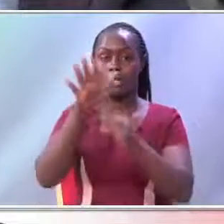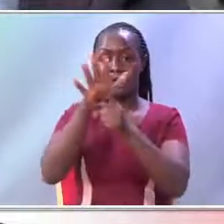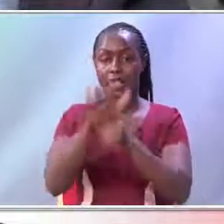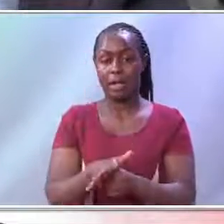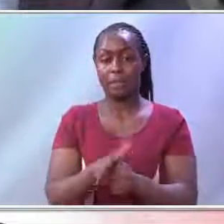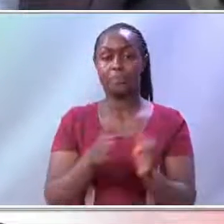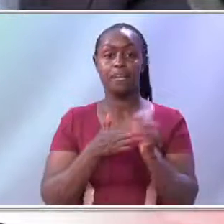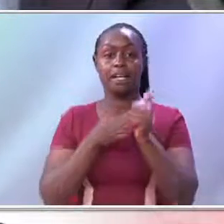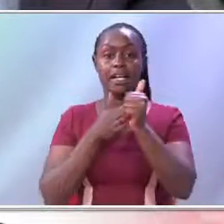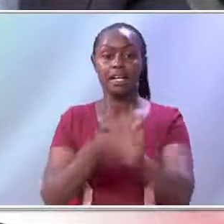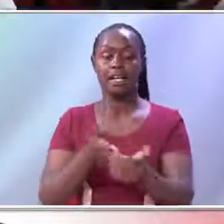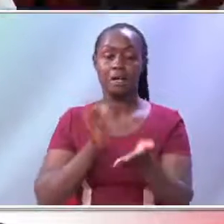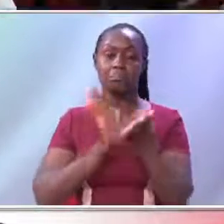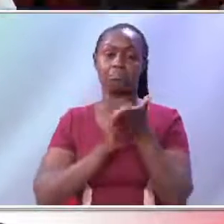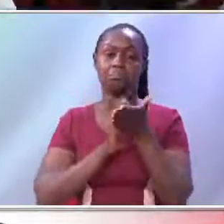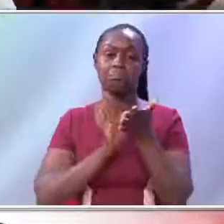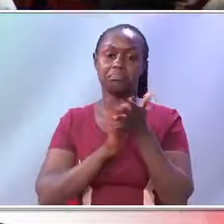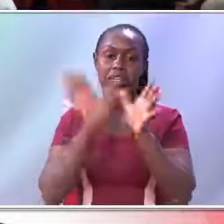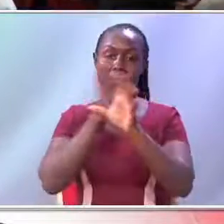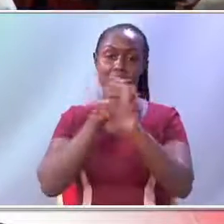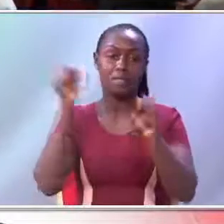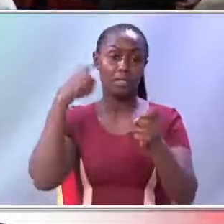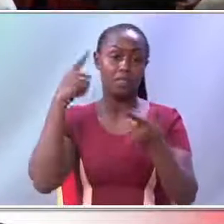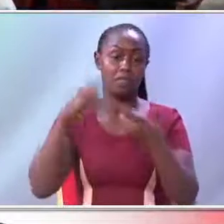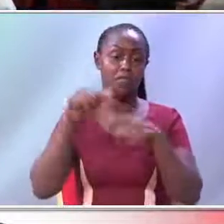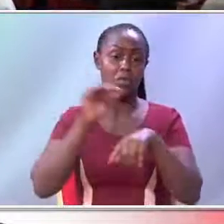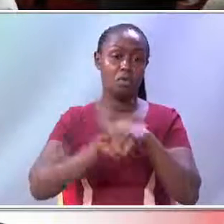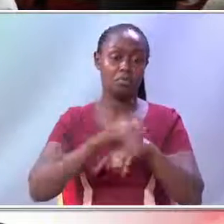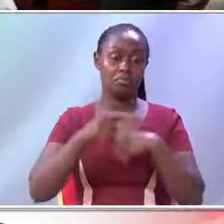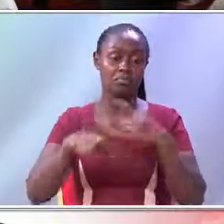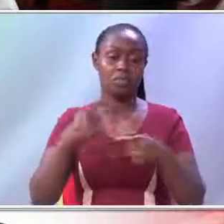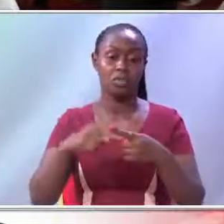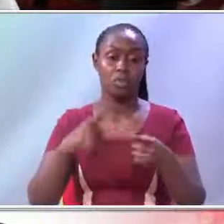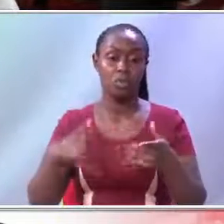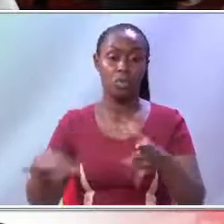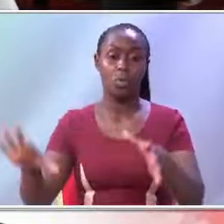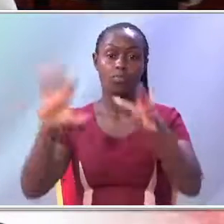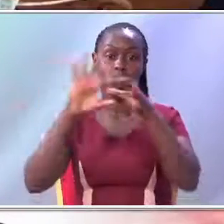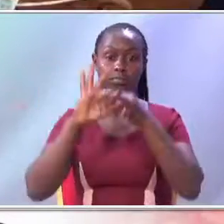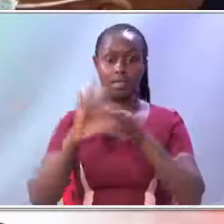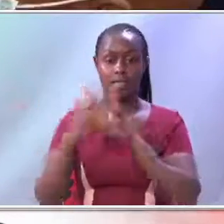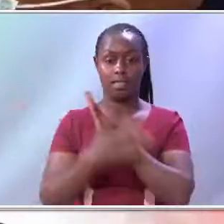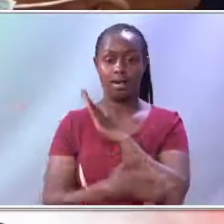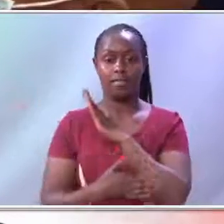leaders commended President Uhuru Kenyatta for his ongoing efforts to unite the country.